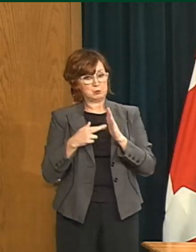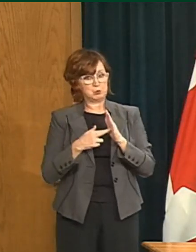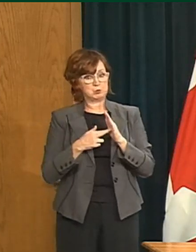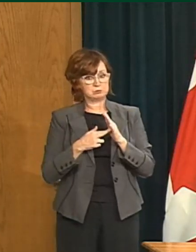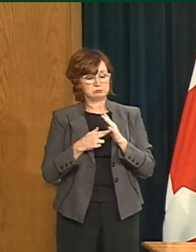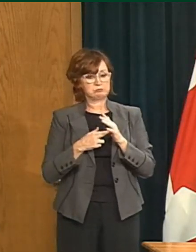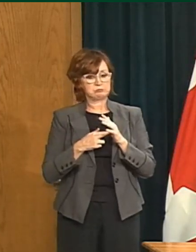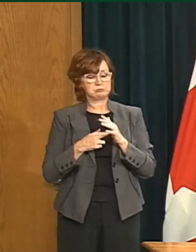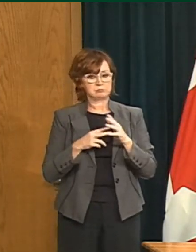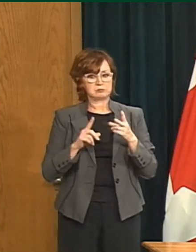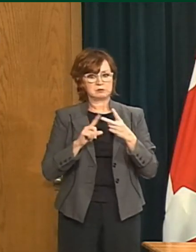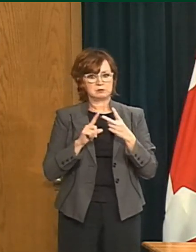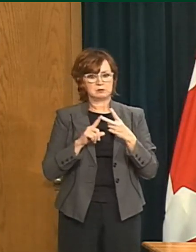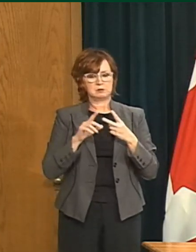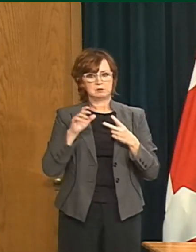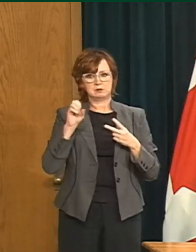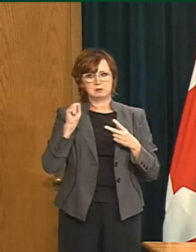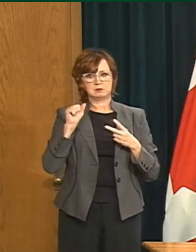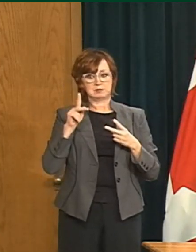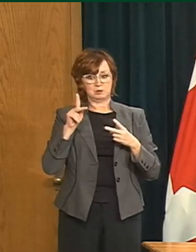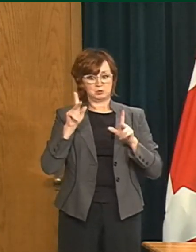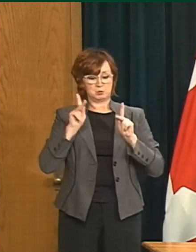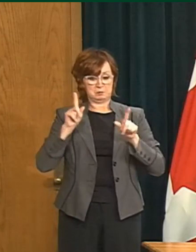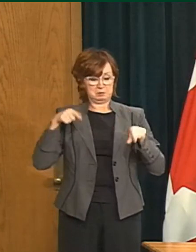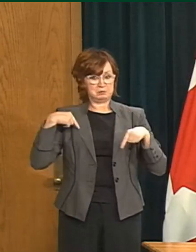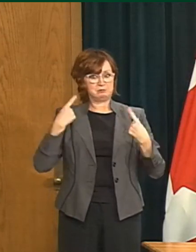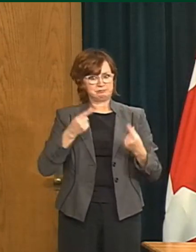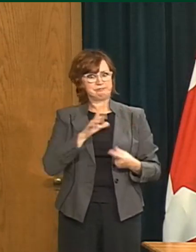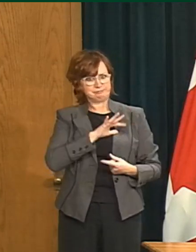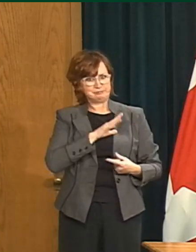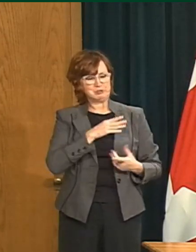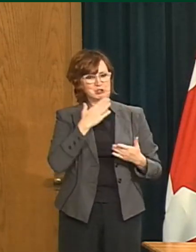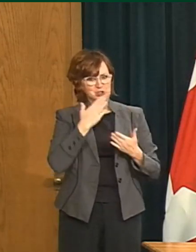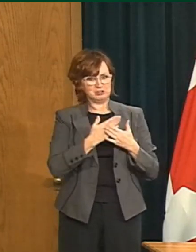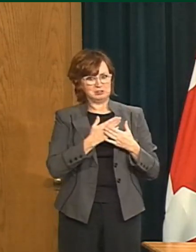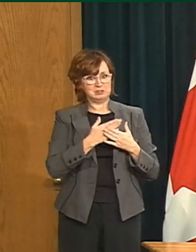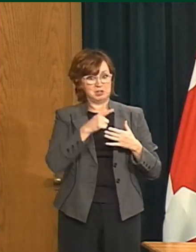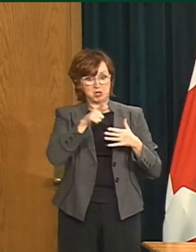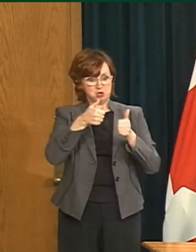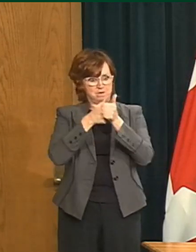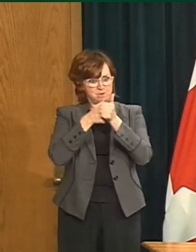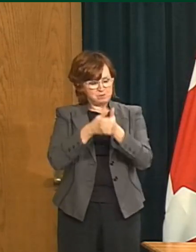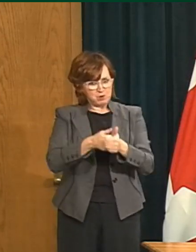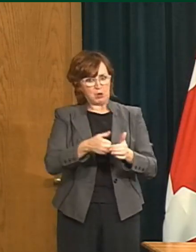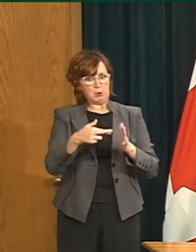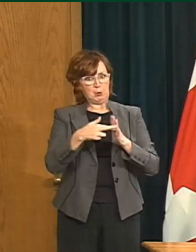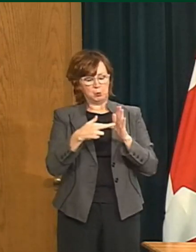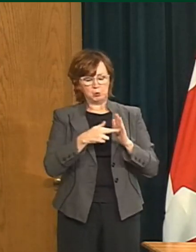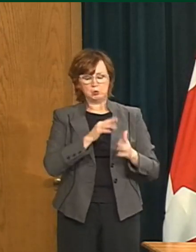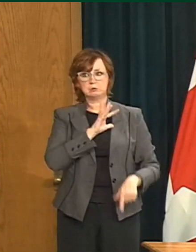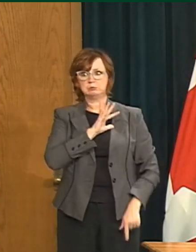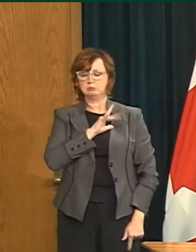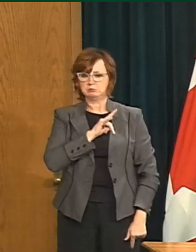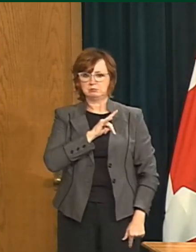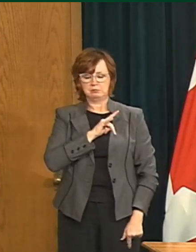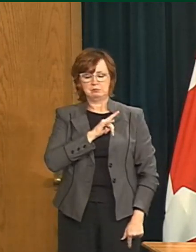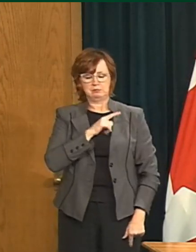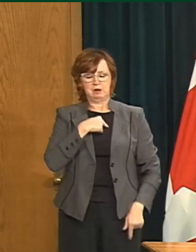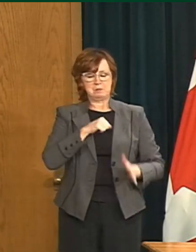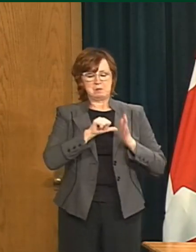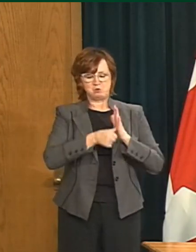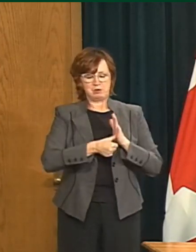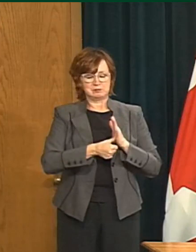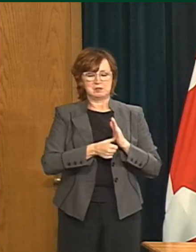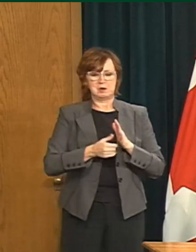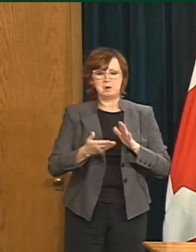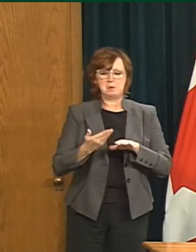place. And I would say that Saskatchewan people have done that. They have accepted and embraced that better than I likely could have